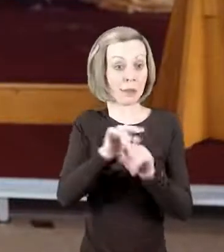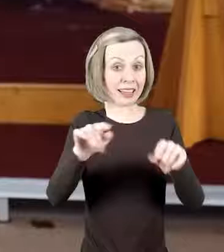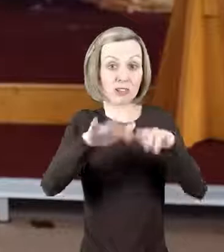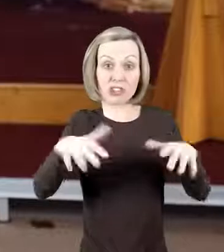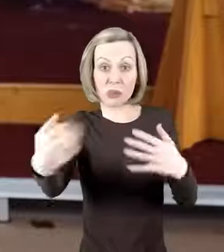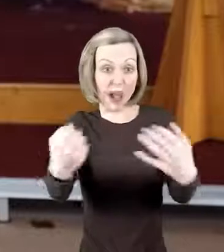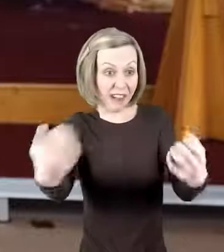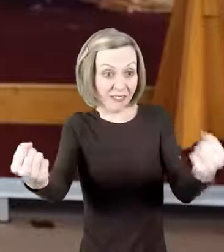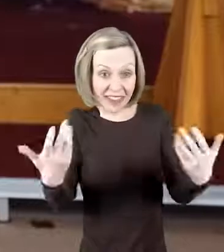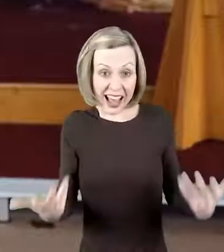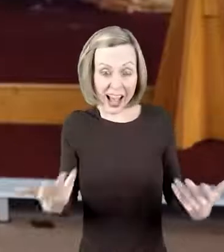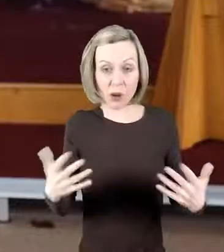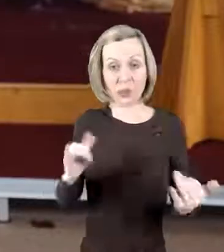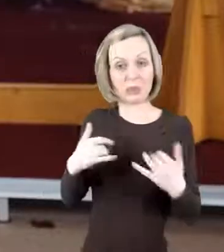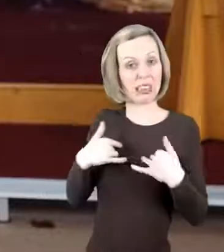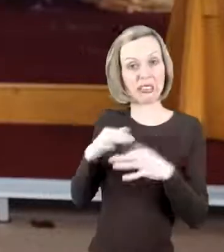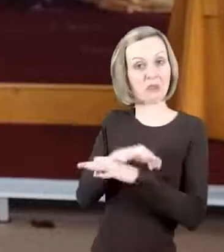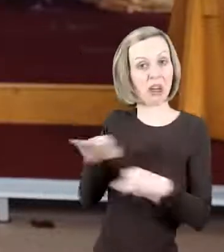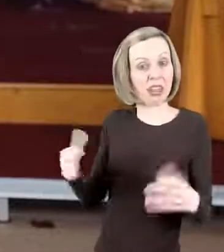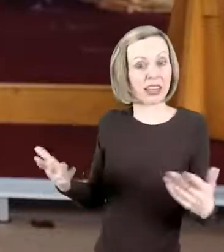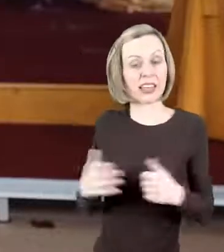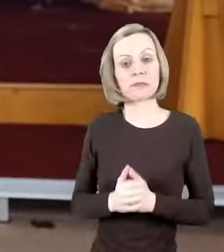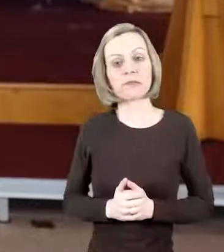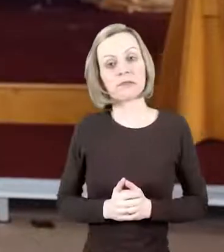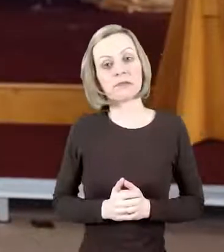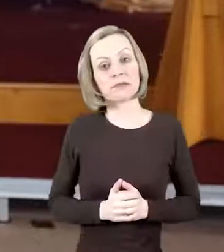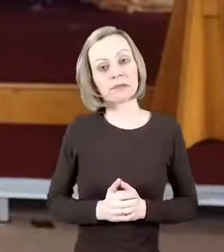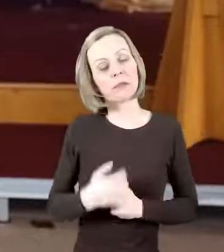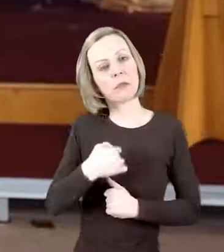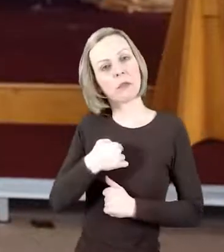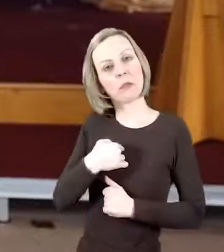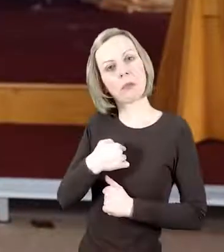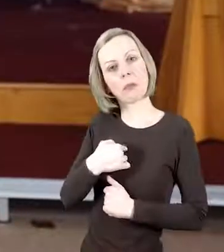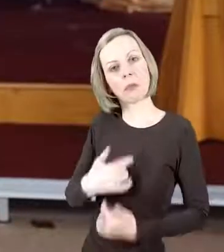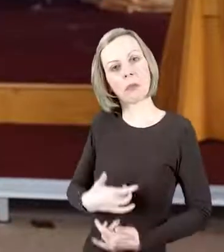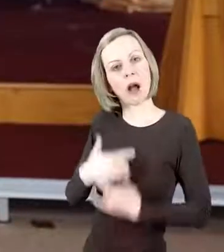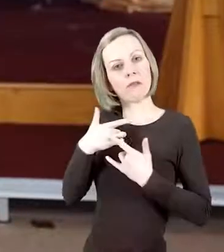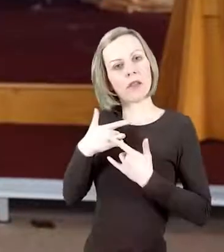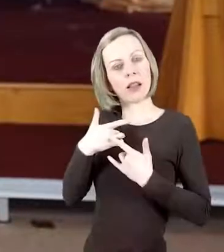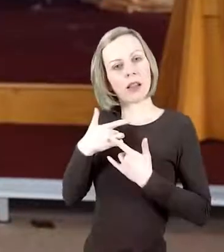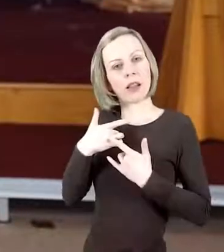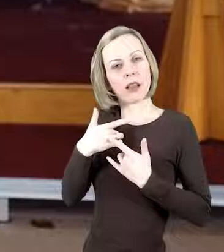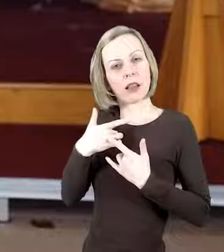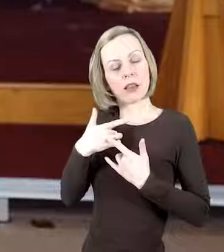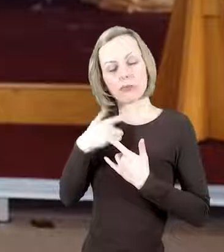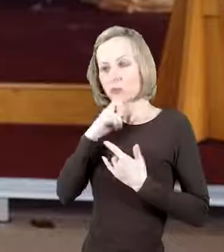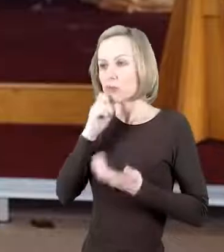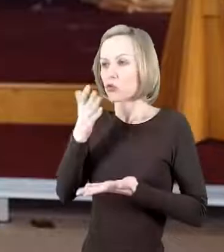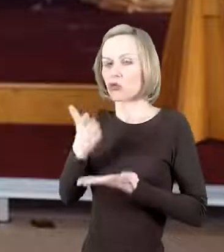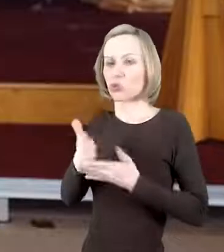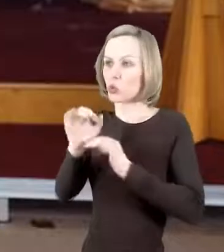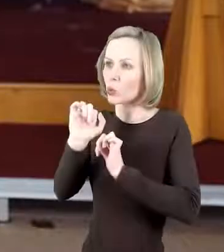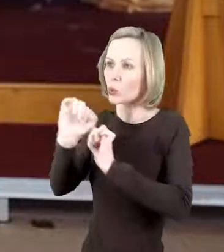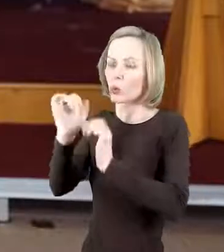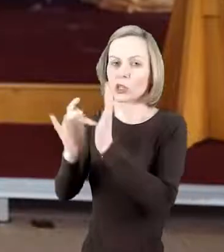now. It may be that you don't. What though I have found to be so true are the words of